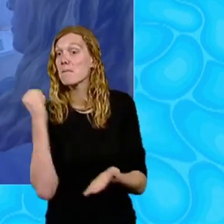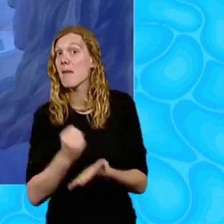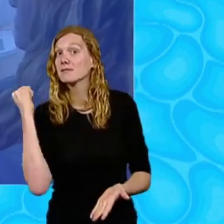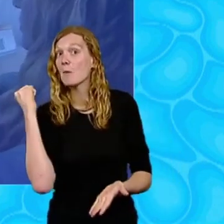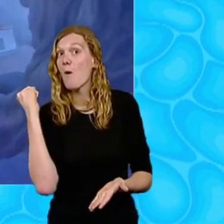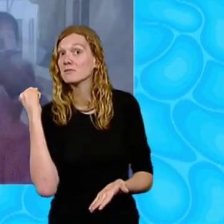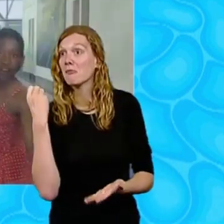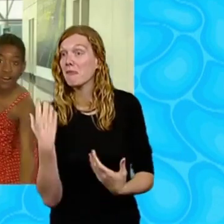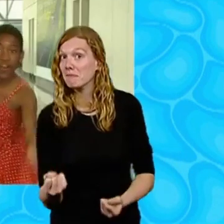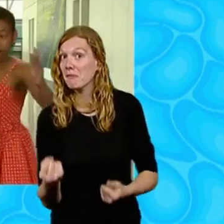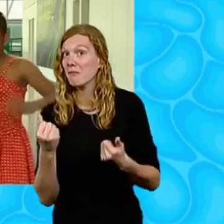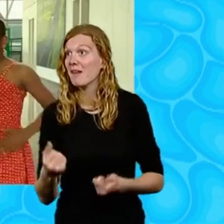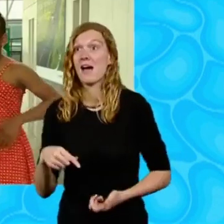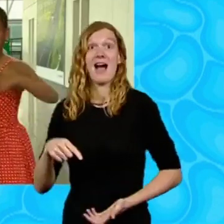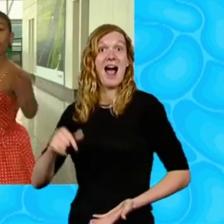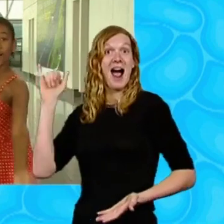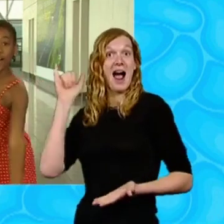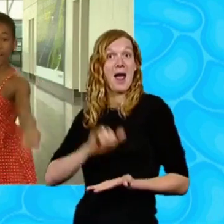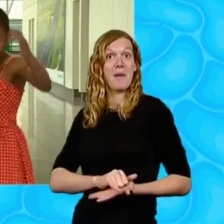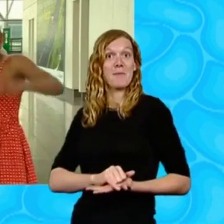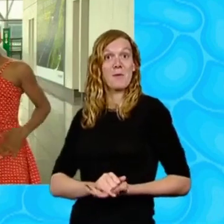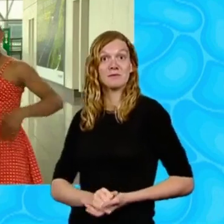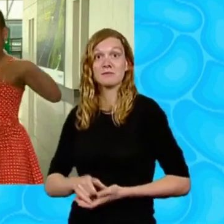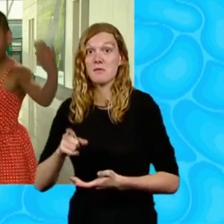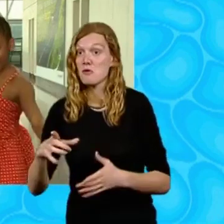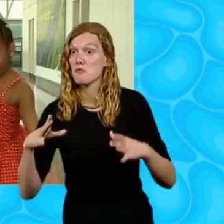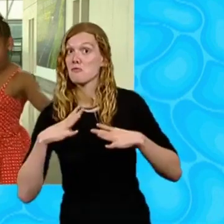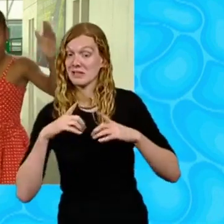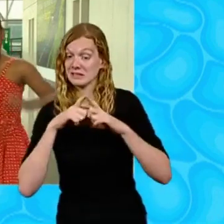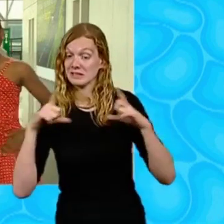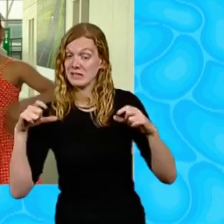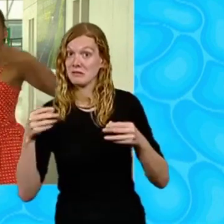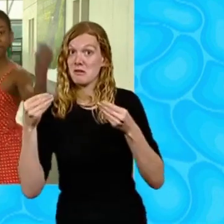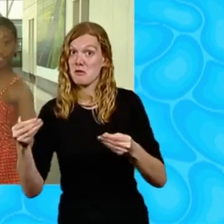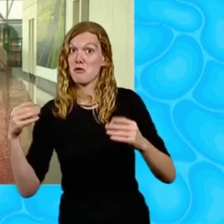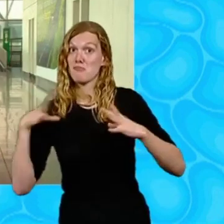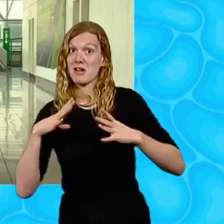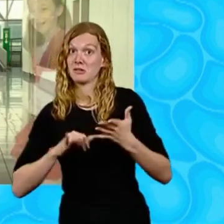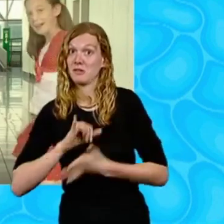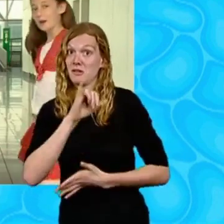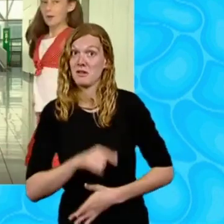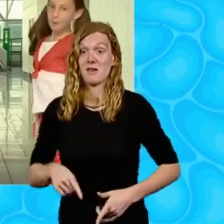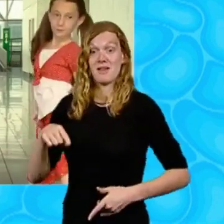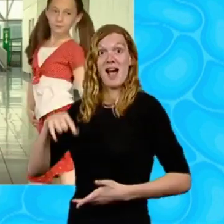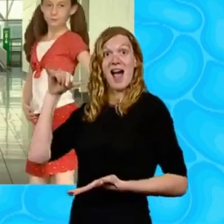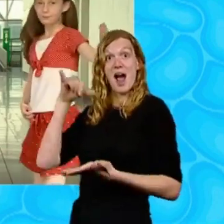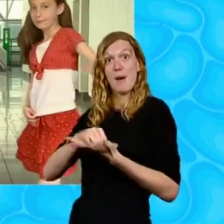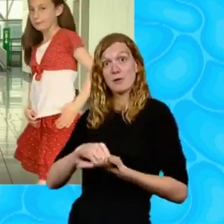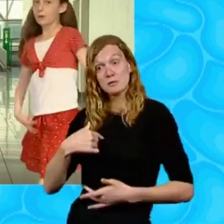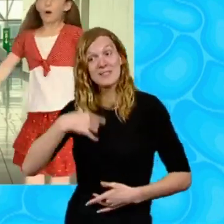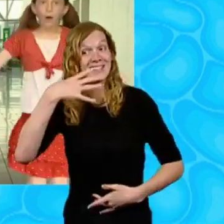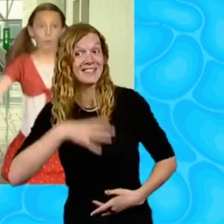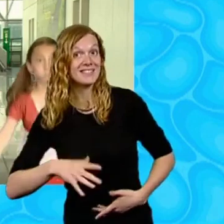Have your passport out at the airport, and your tickets at the ready at the airport. We need to weigh your bag at